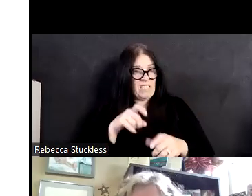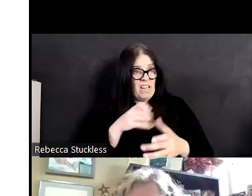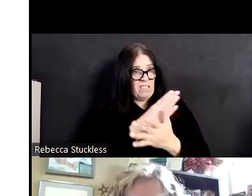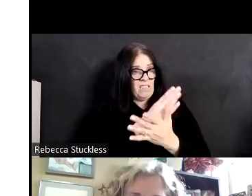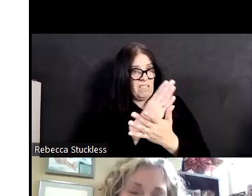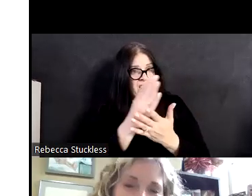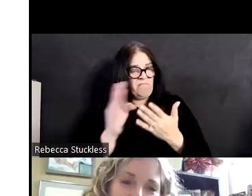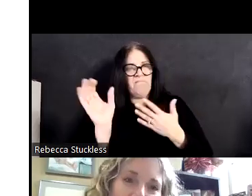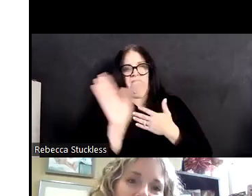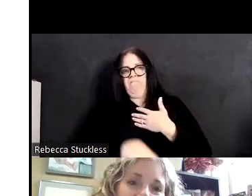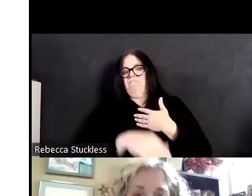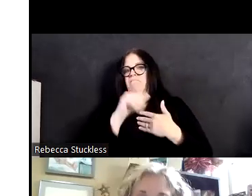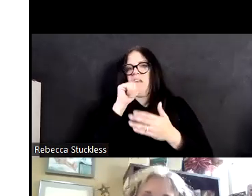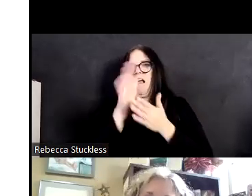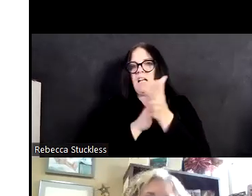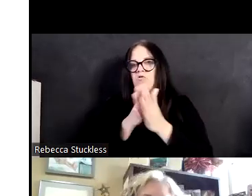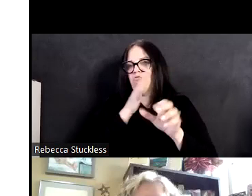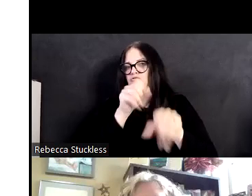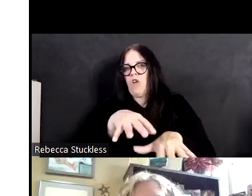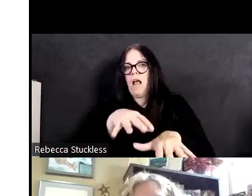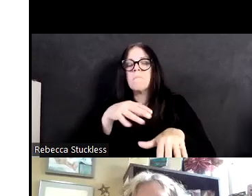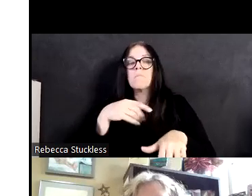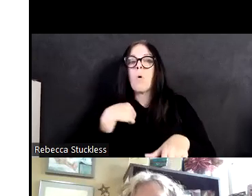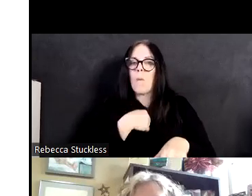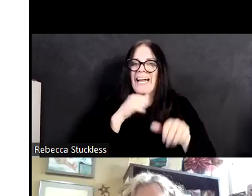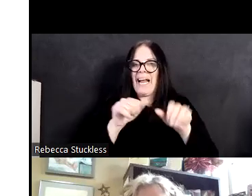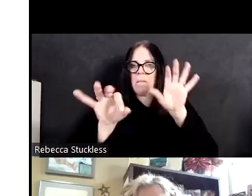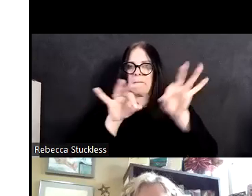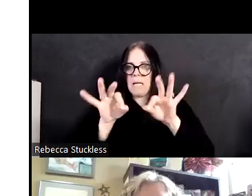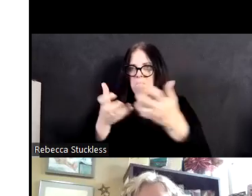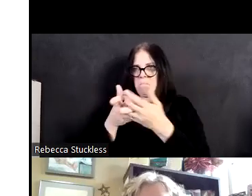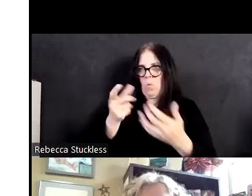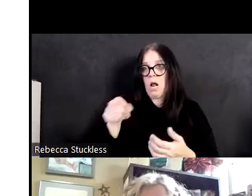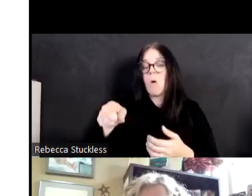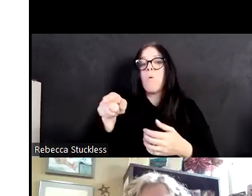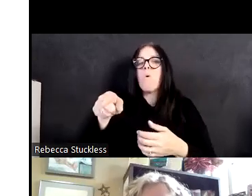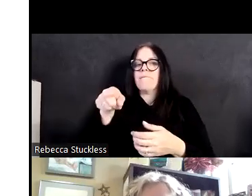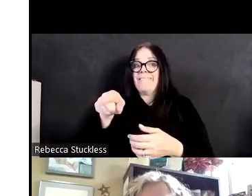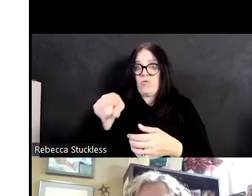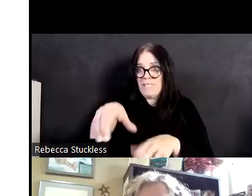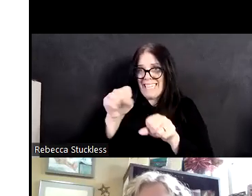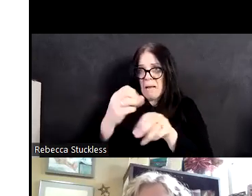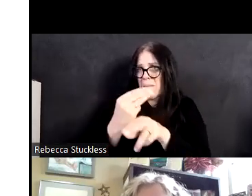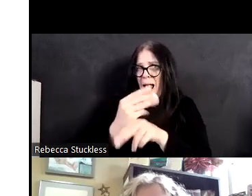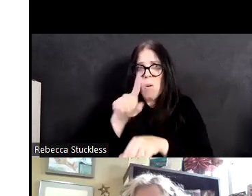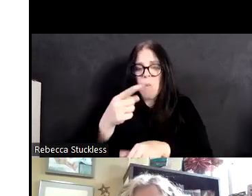I'm gone. But we can pick and choose the assessments that we feel are sufficient for what their goals